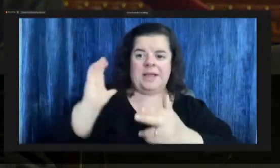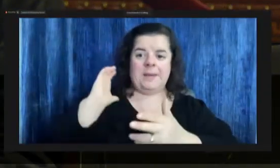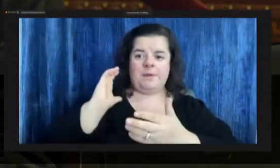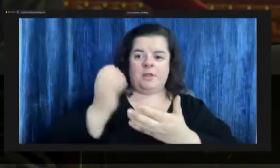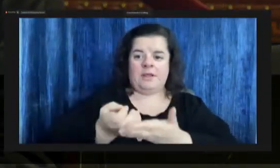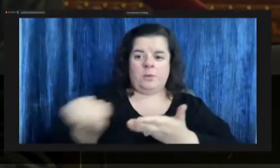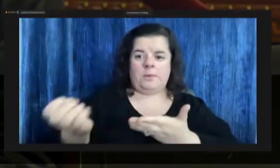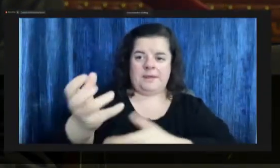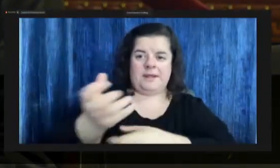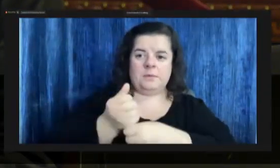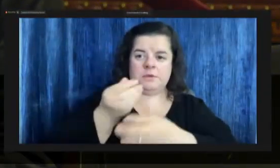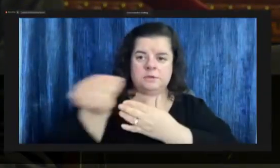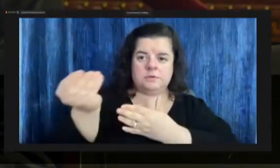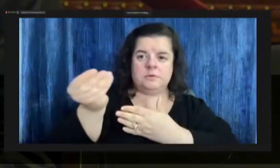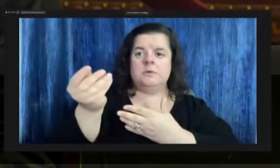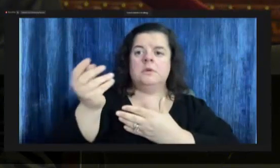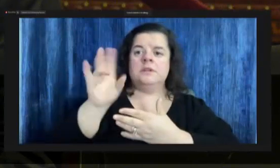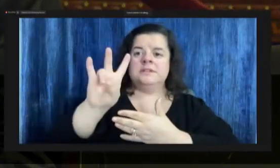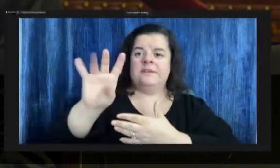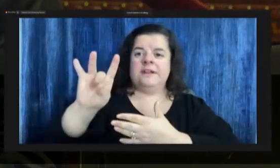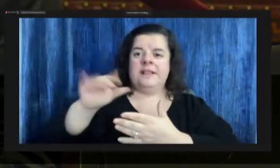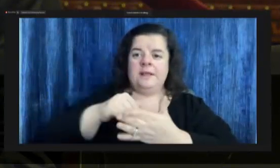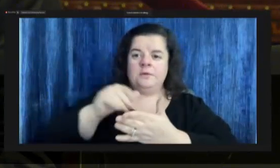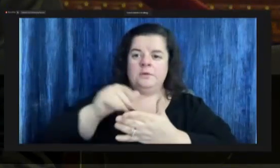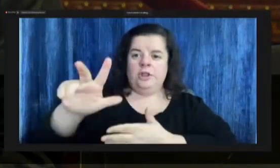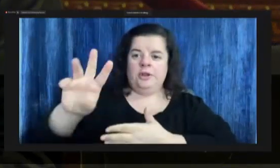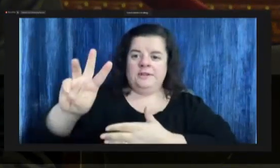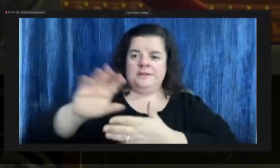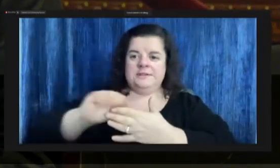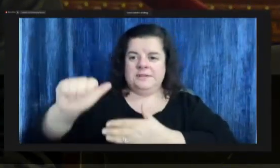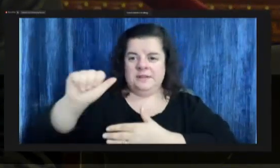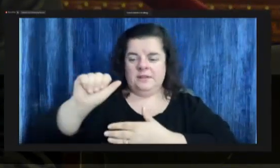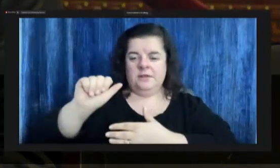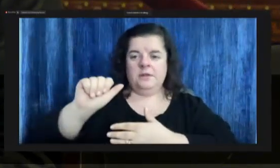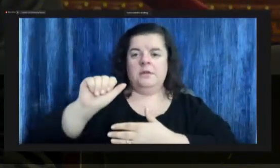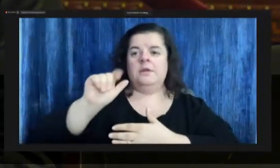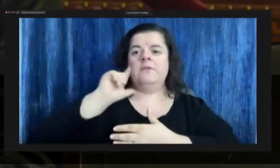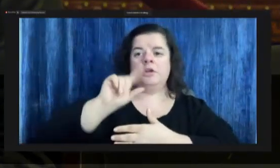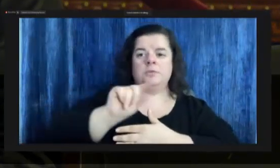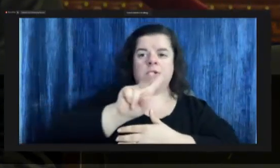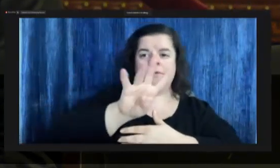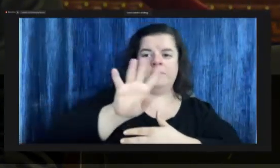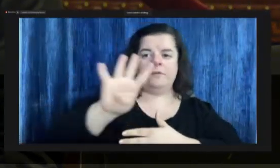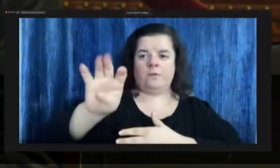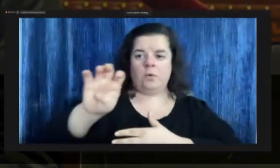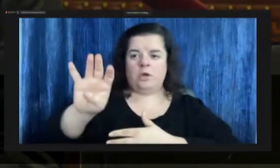by $78,036 in 2024 and